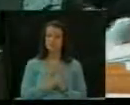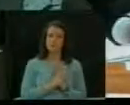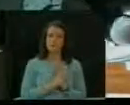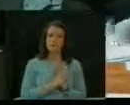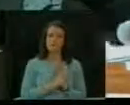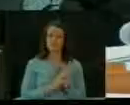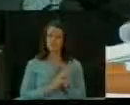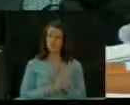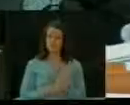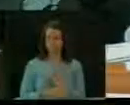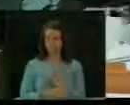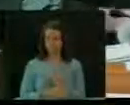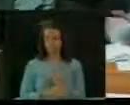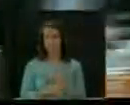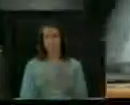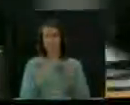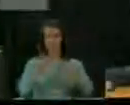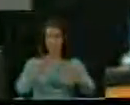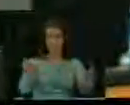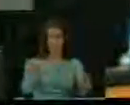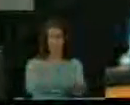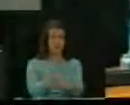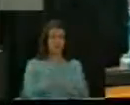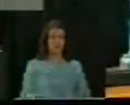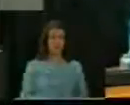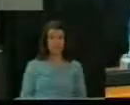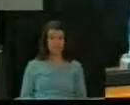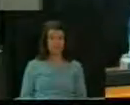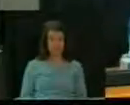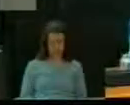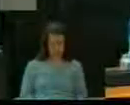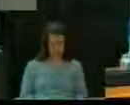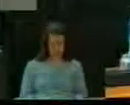So we'll have to look at that.